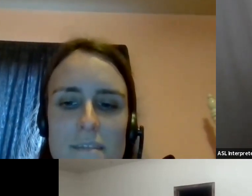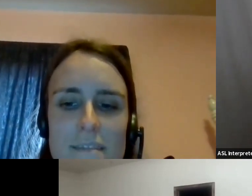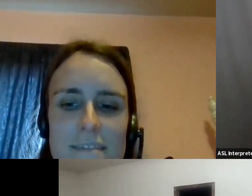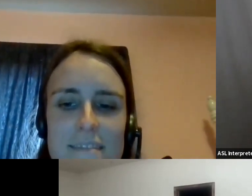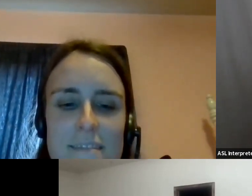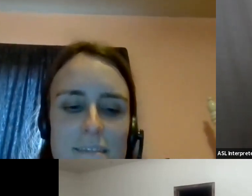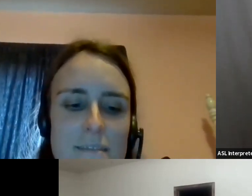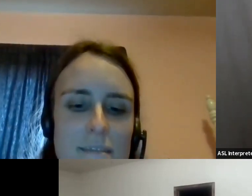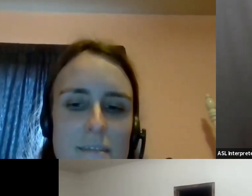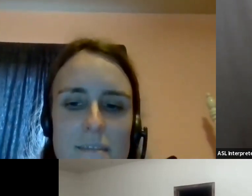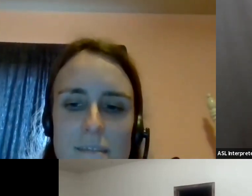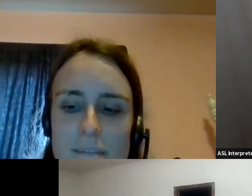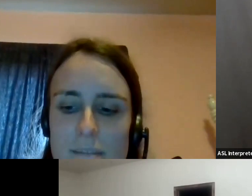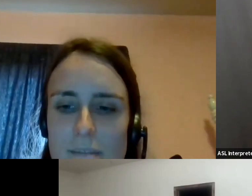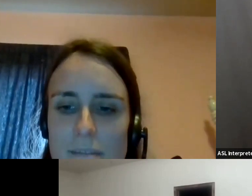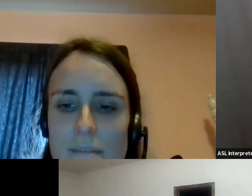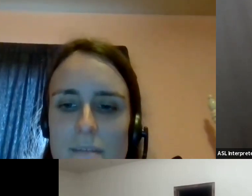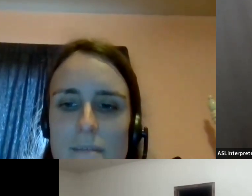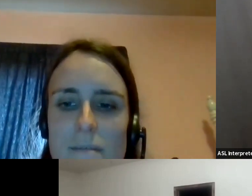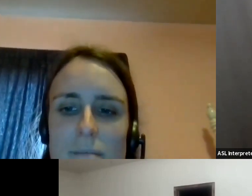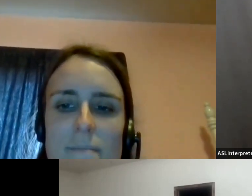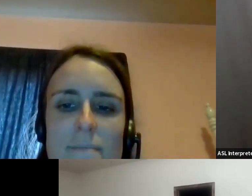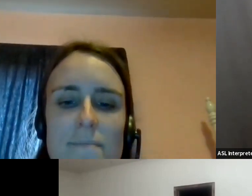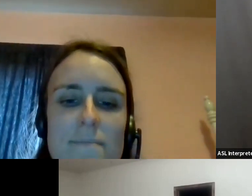Yes, everything is okay here.